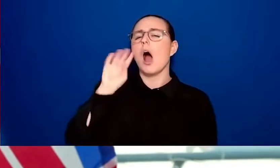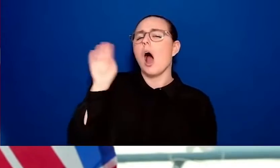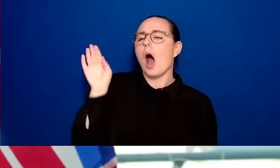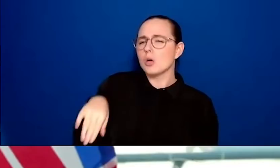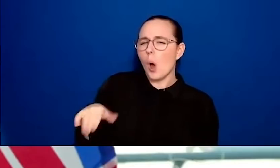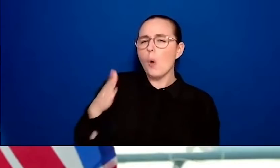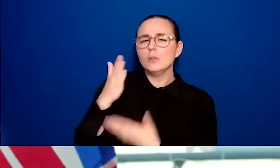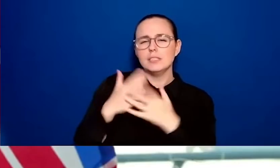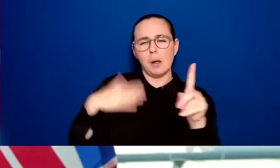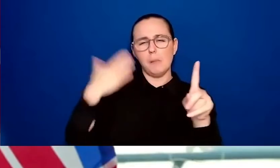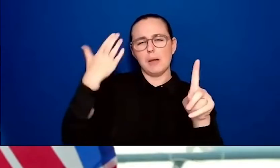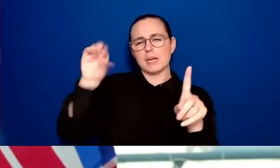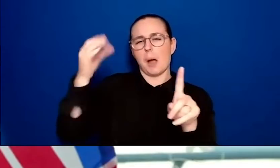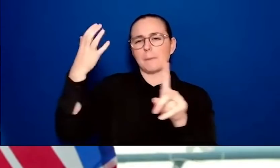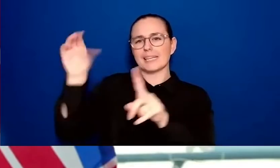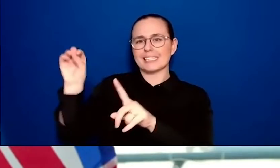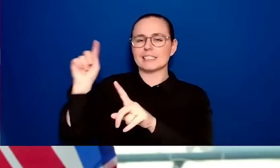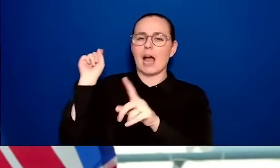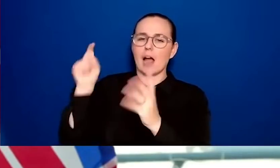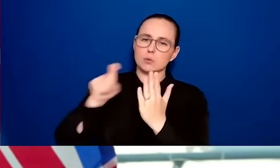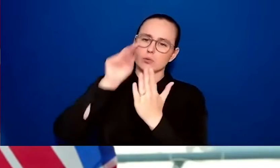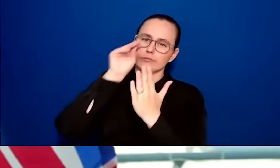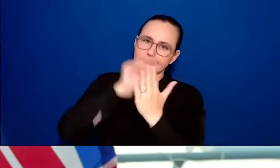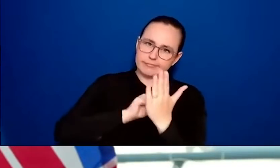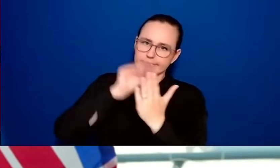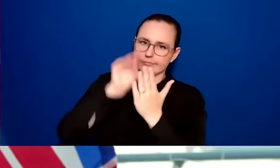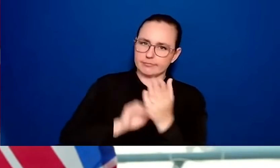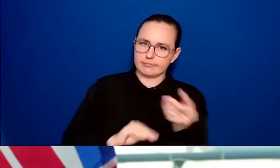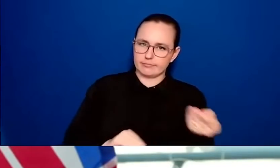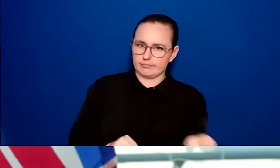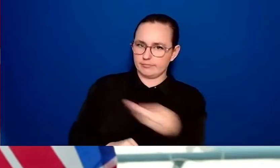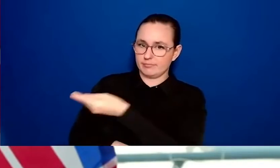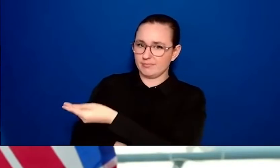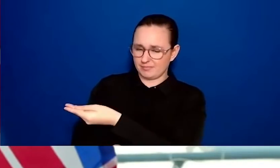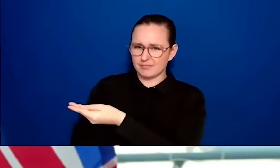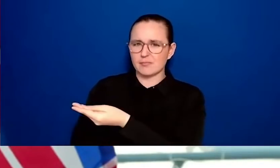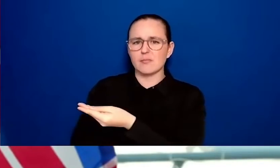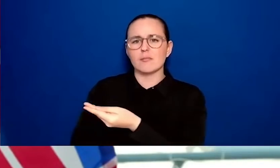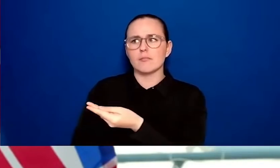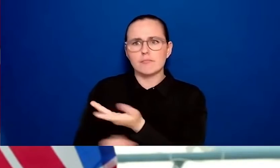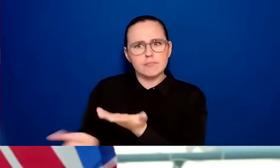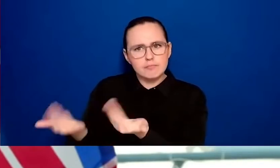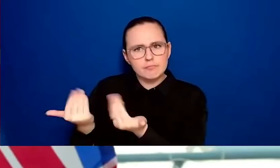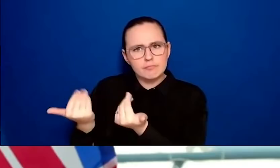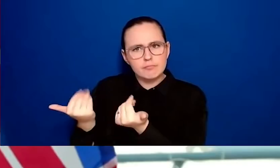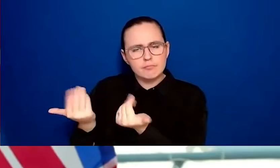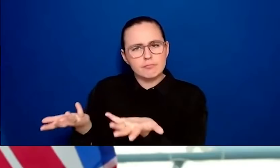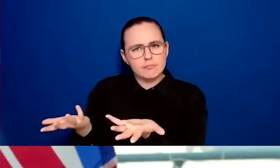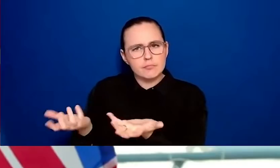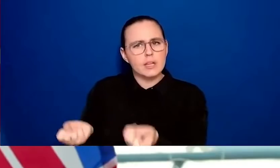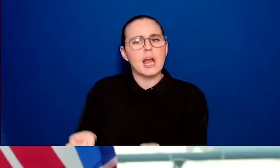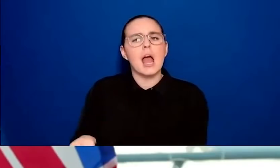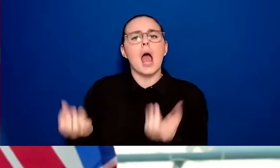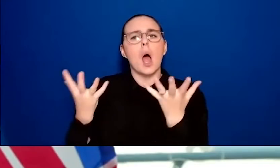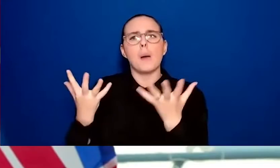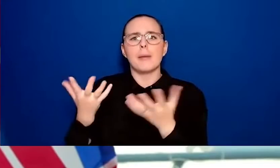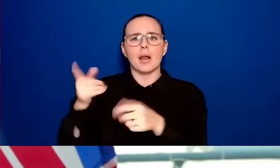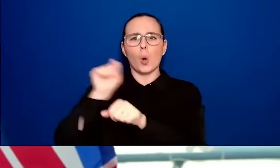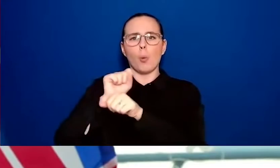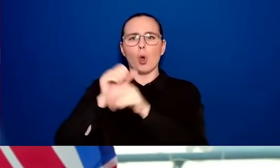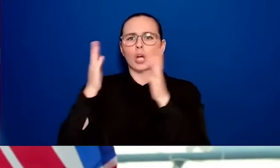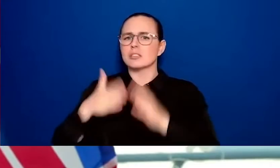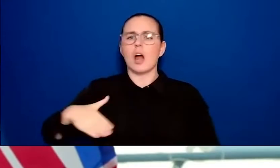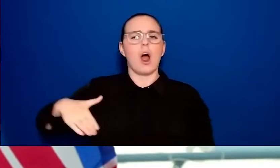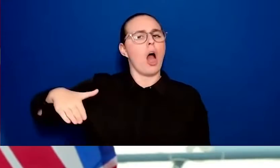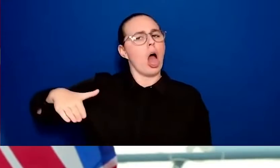last few weeks. So can you walk us through how many or what percentage of healthcare workers are unvaccinated and explain how that has shaped